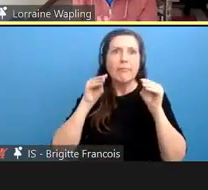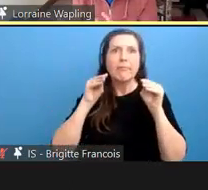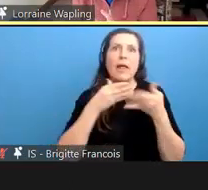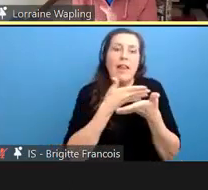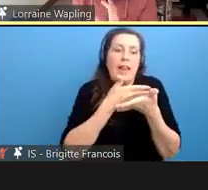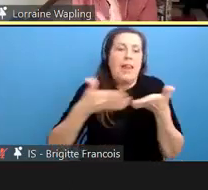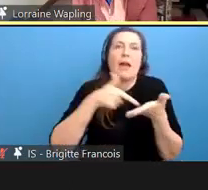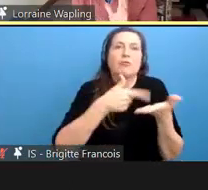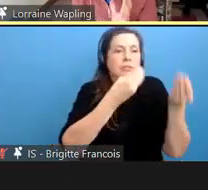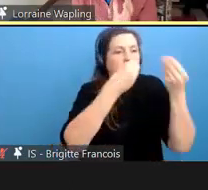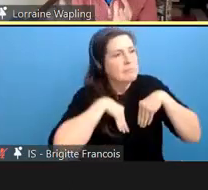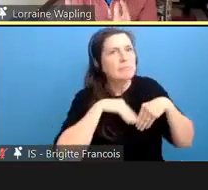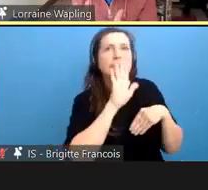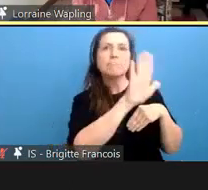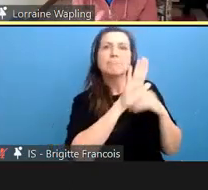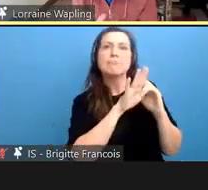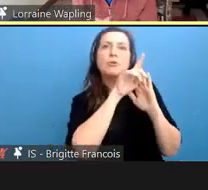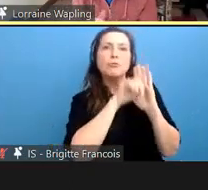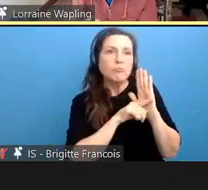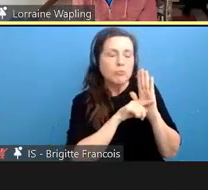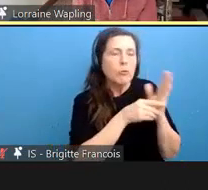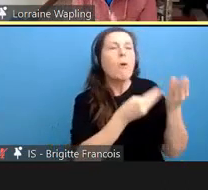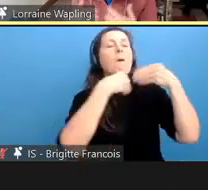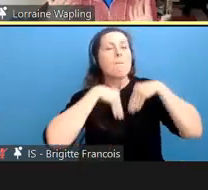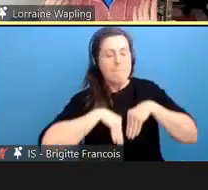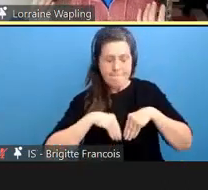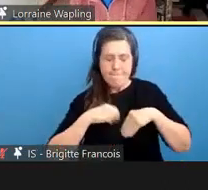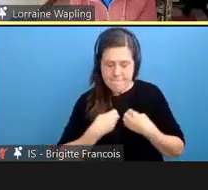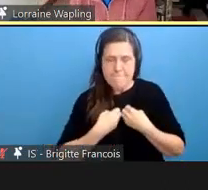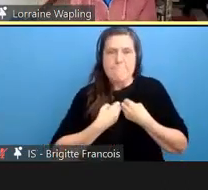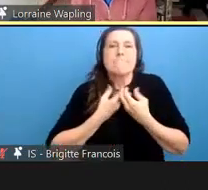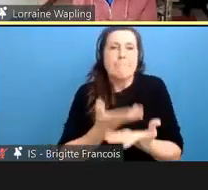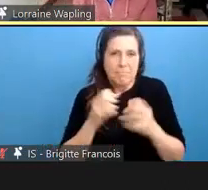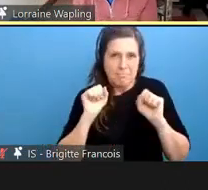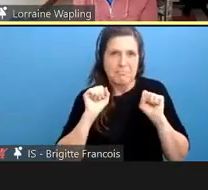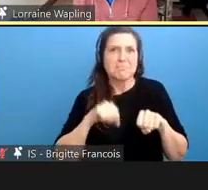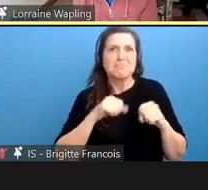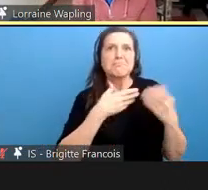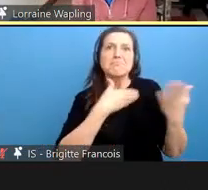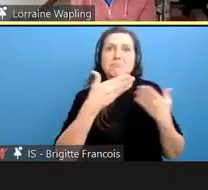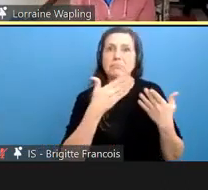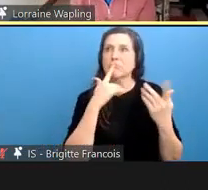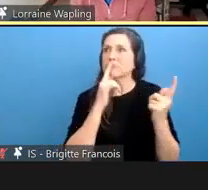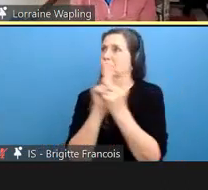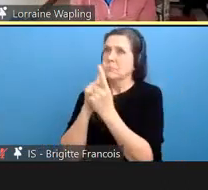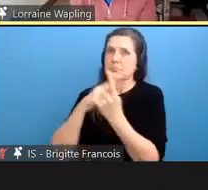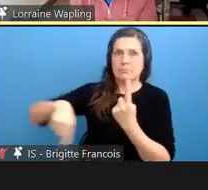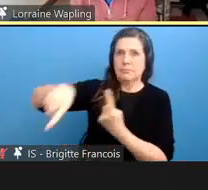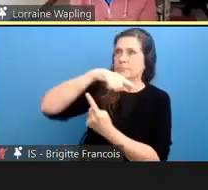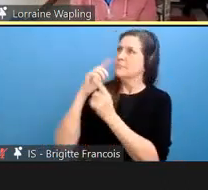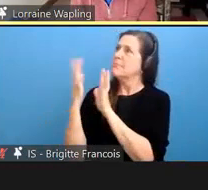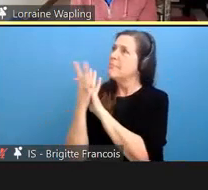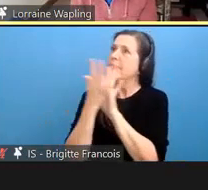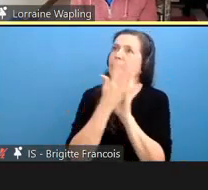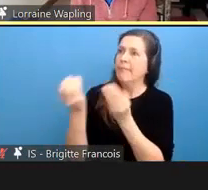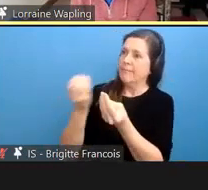and childhood, is that you're kind of learning the rules of the language, the majority of people around you. So